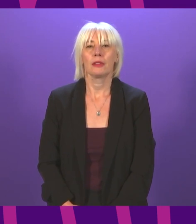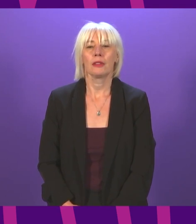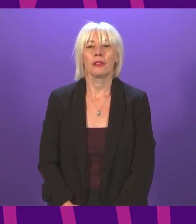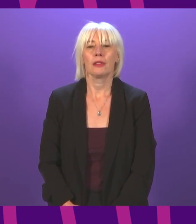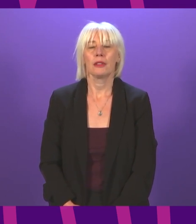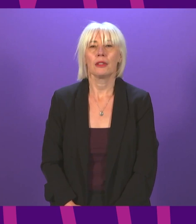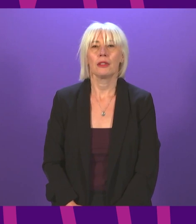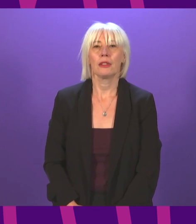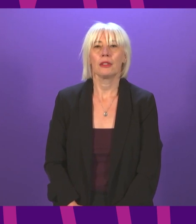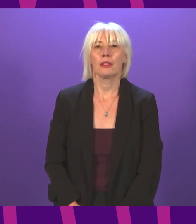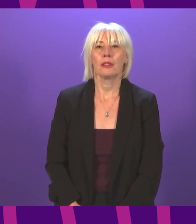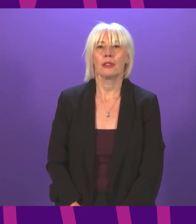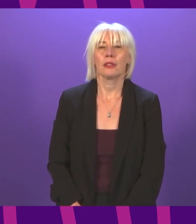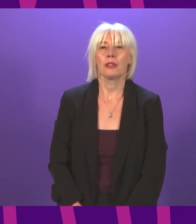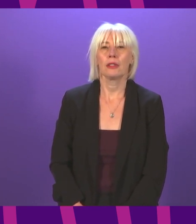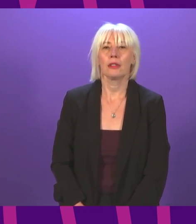Thank you.